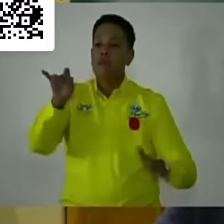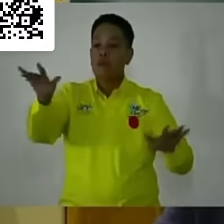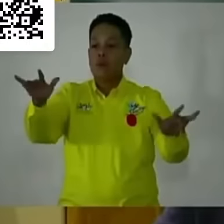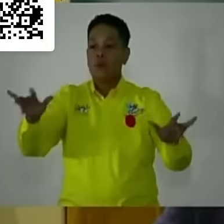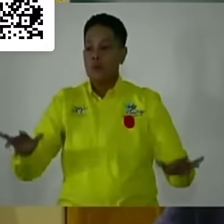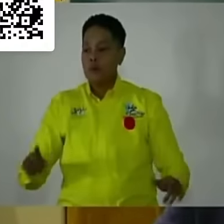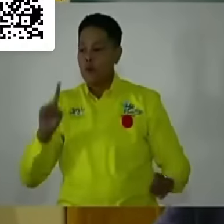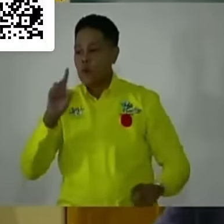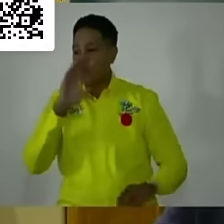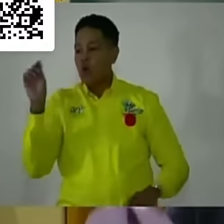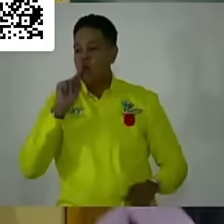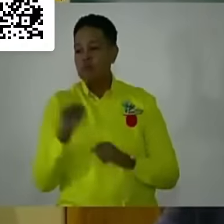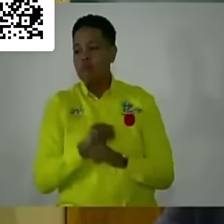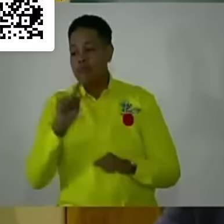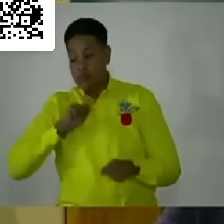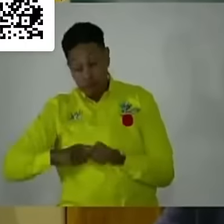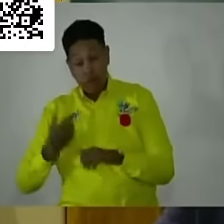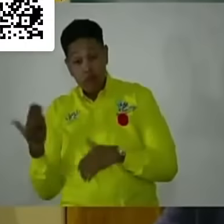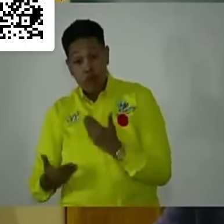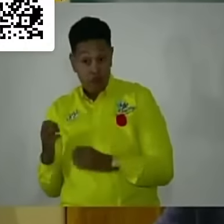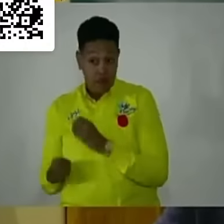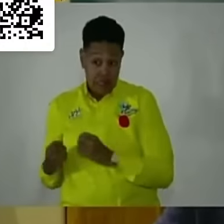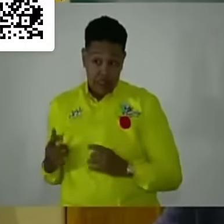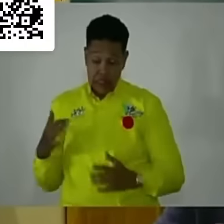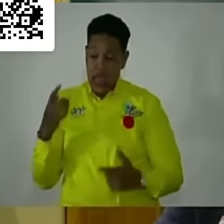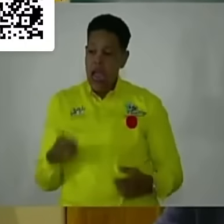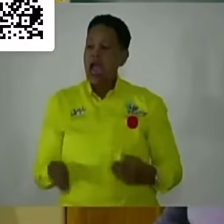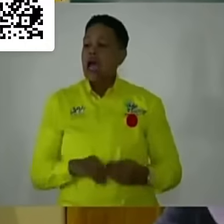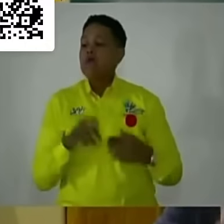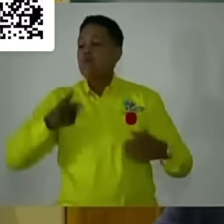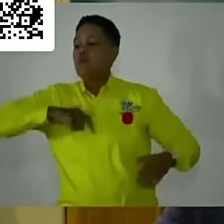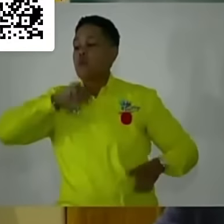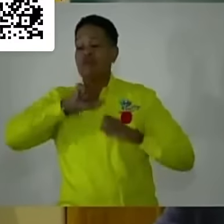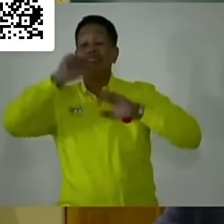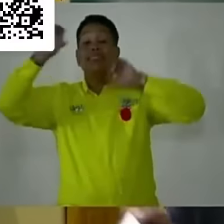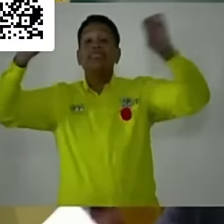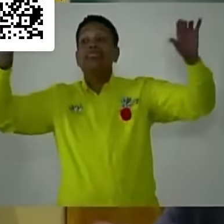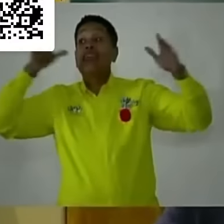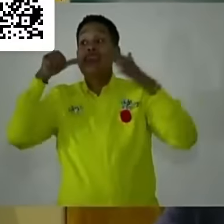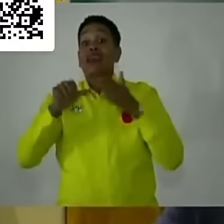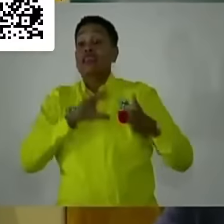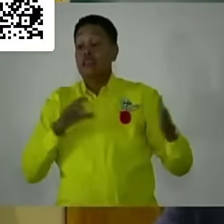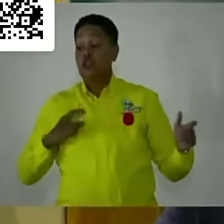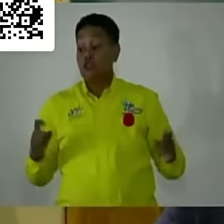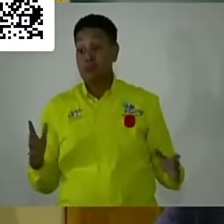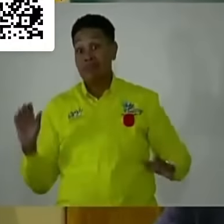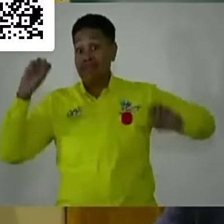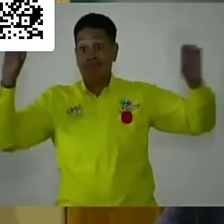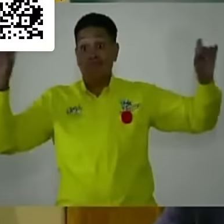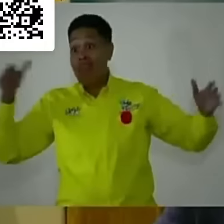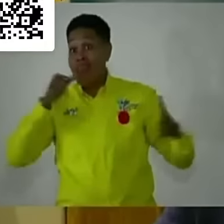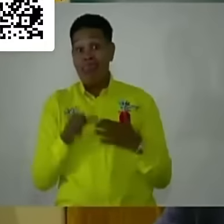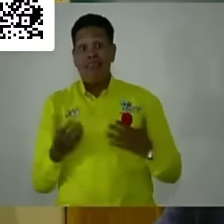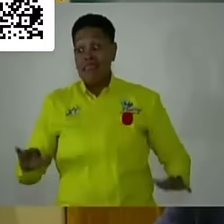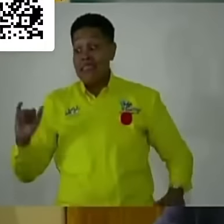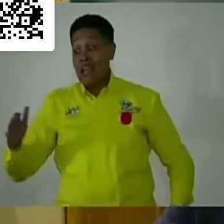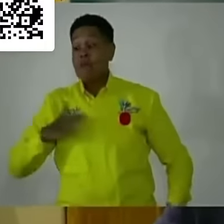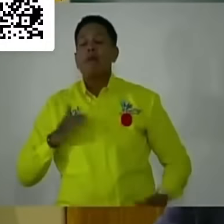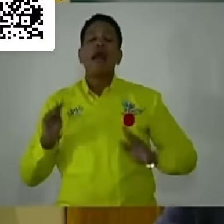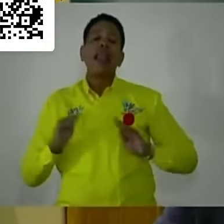One company at least has started that process, and we have sent out letters. The commissioner has sent out letters, and that is my